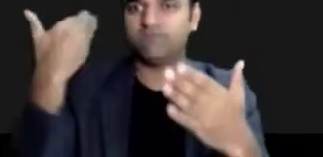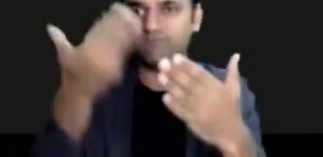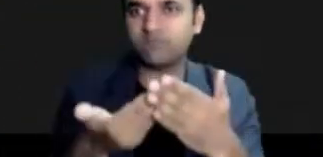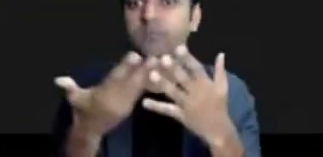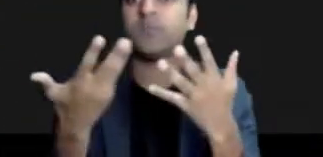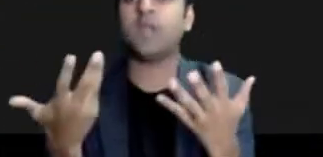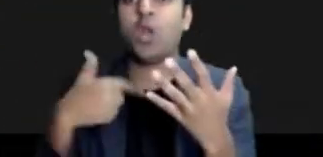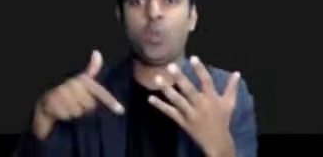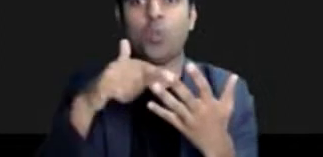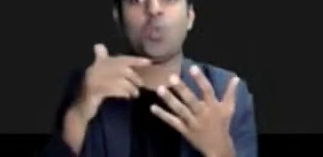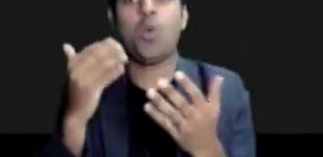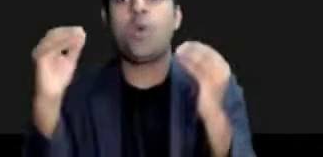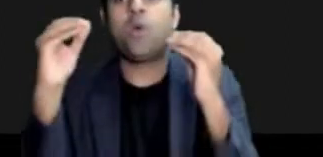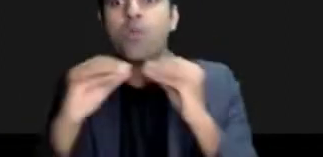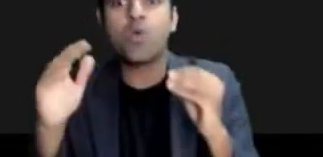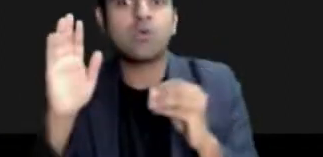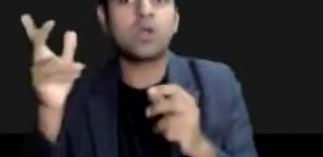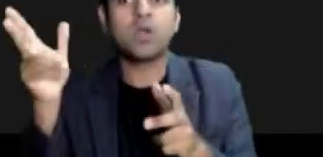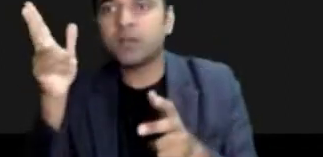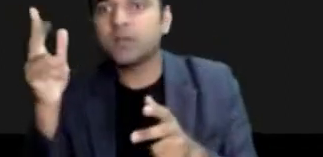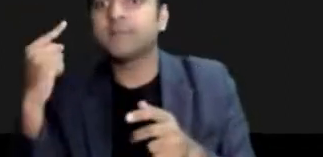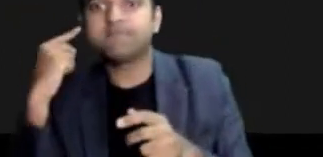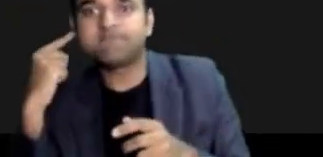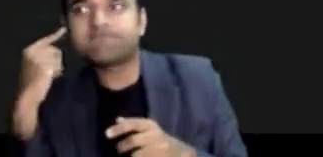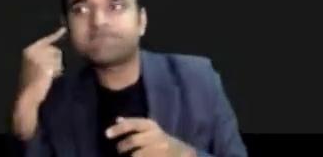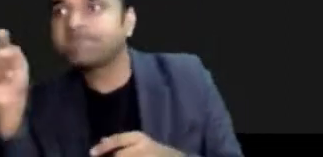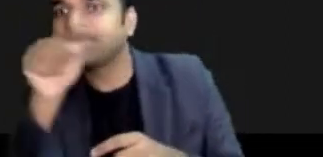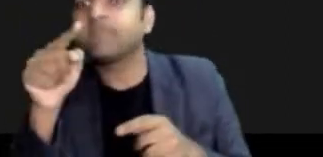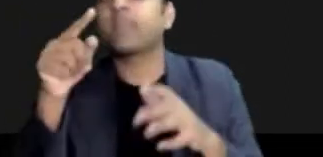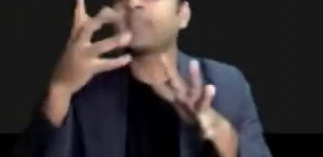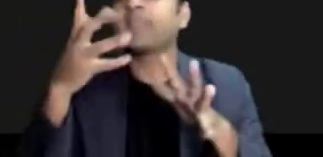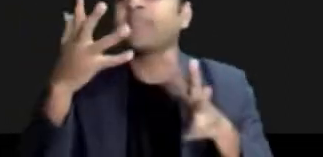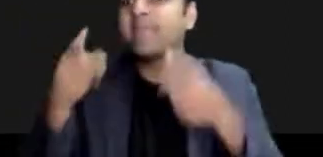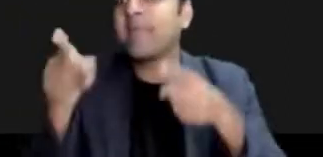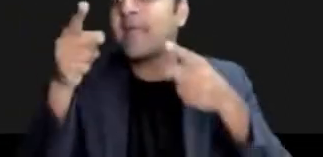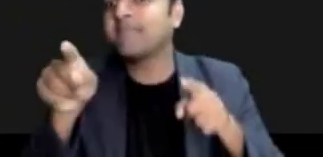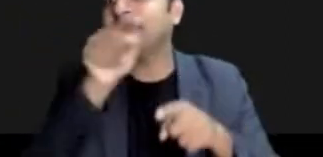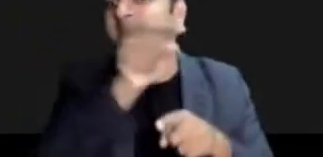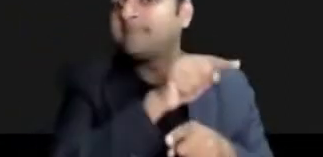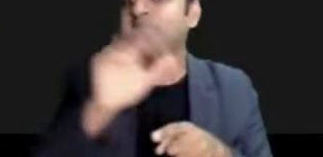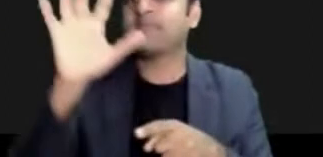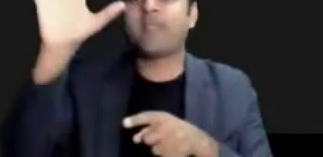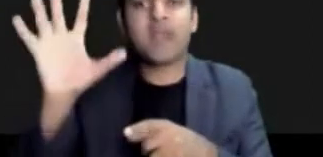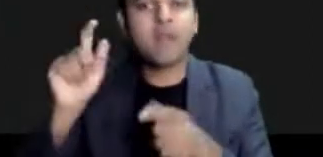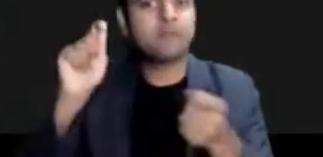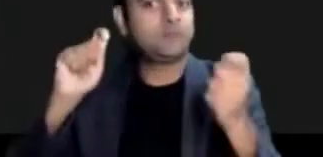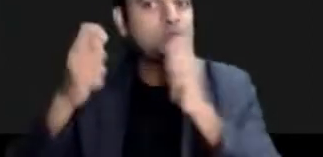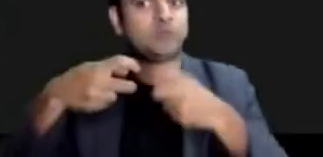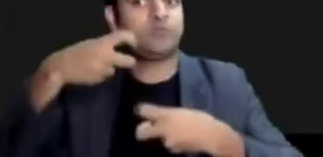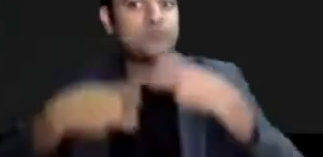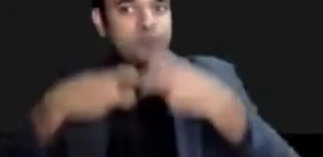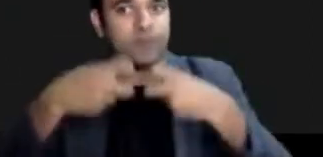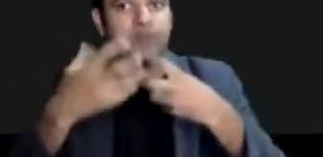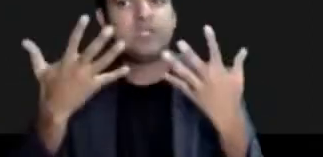serious problem, and all of us need to take action about it. At the same time, COVID-19 showed